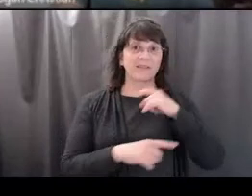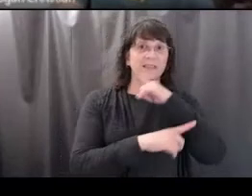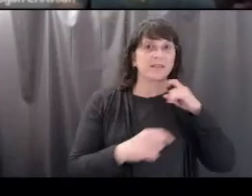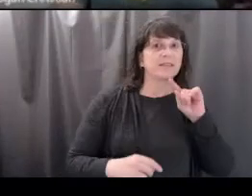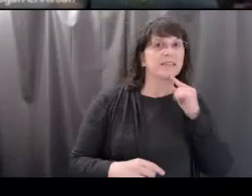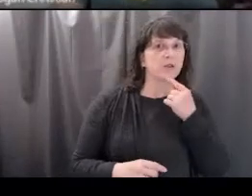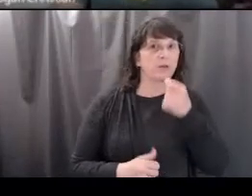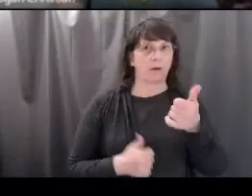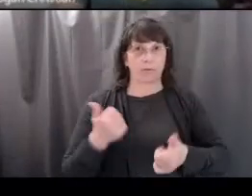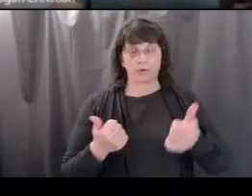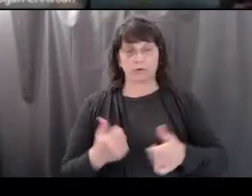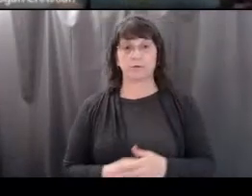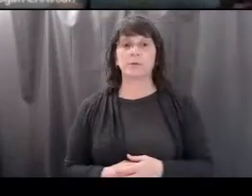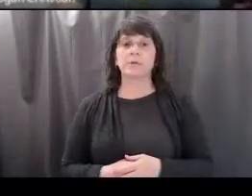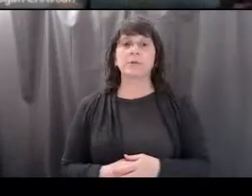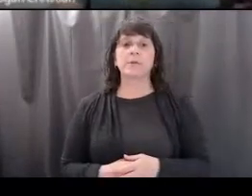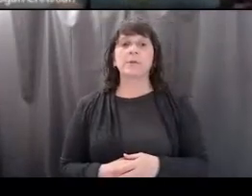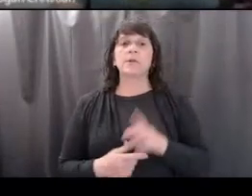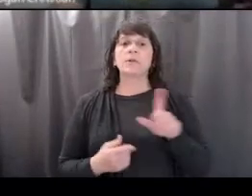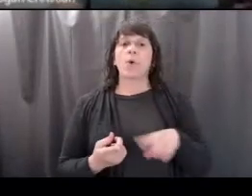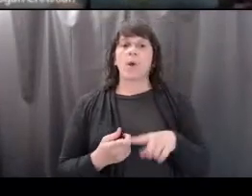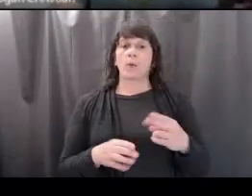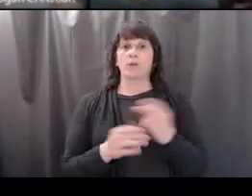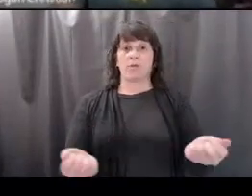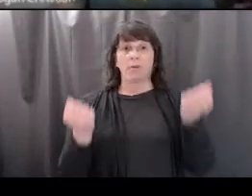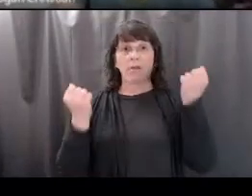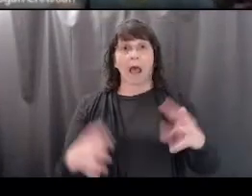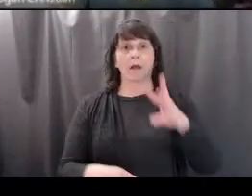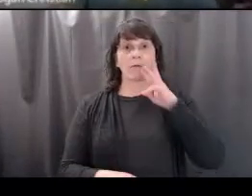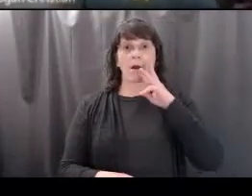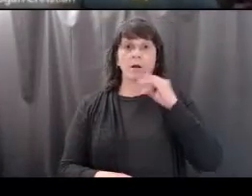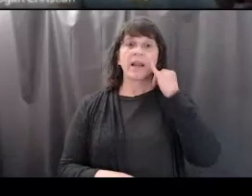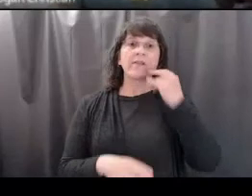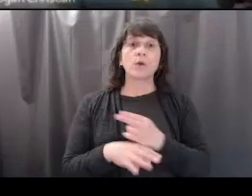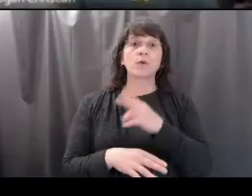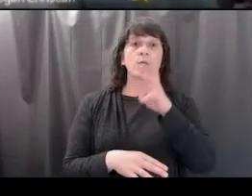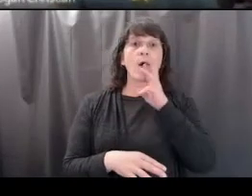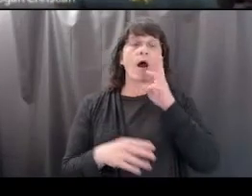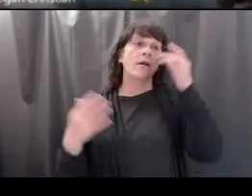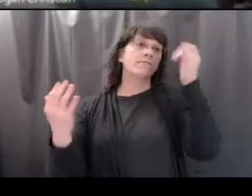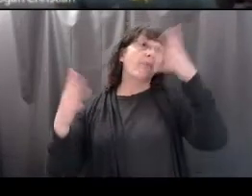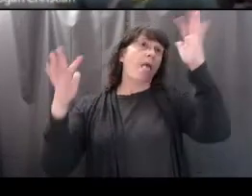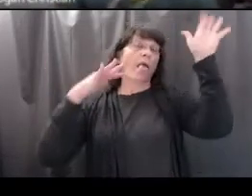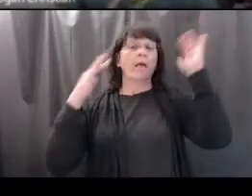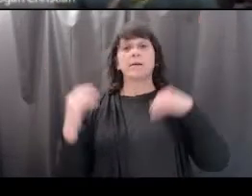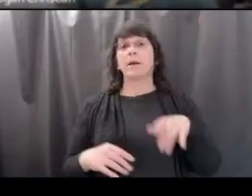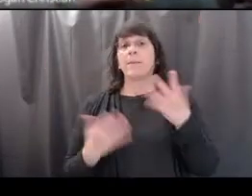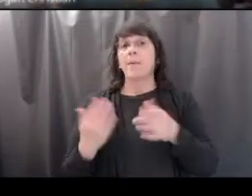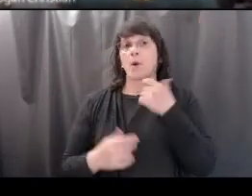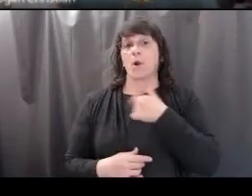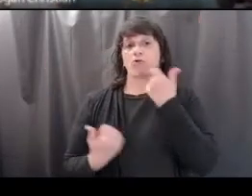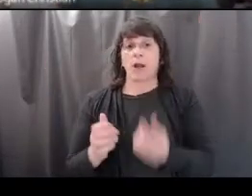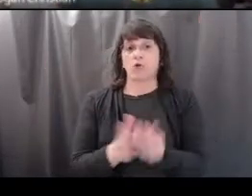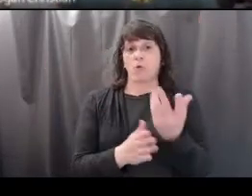will be. So when we use a ton of water, or if we use water irresponsibly, so maybe we're trying to